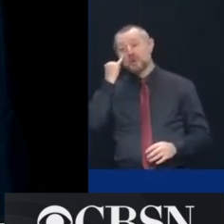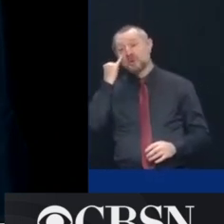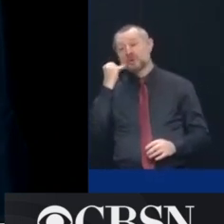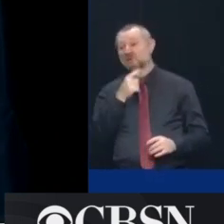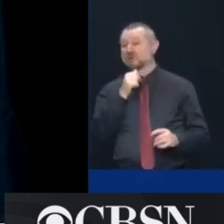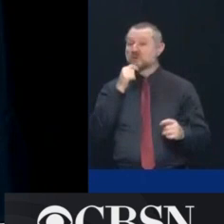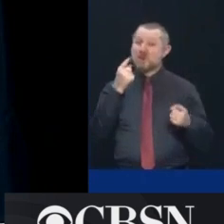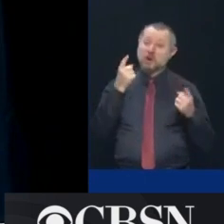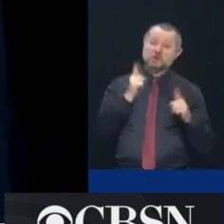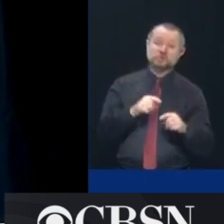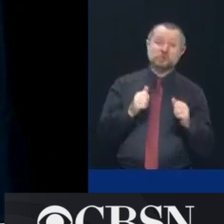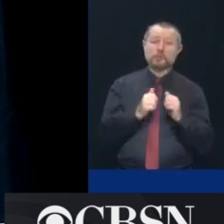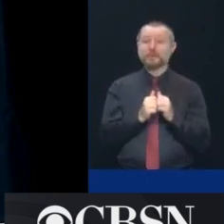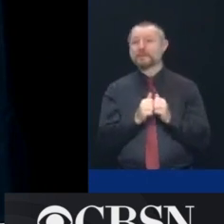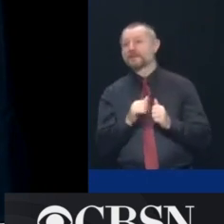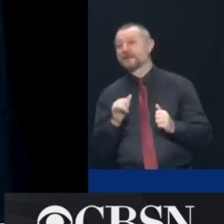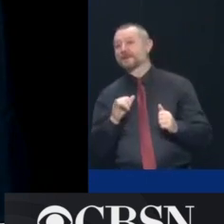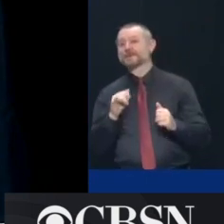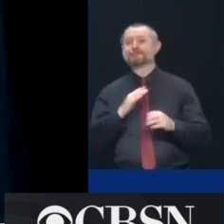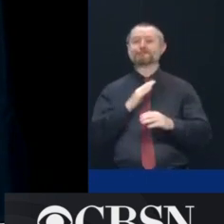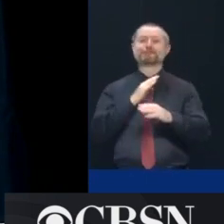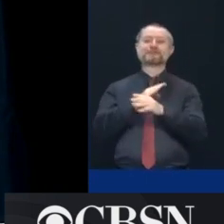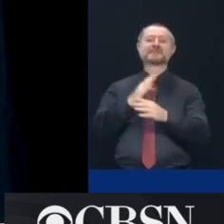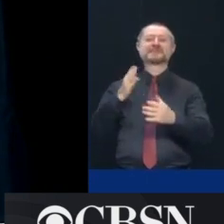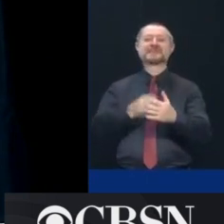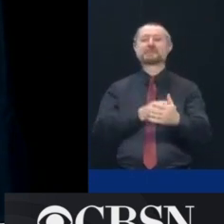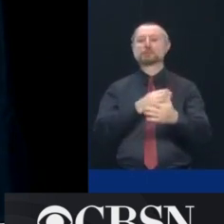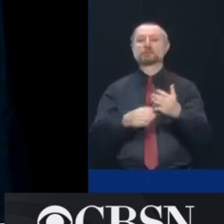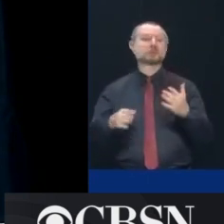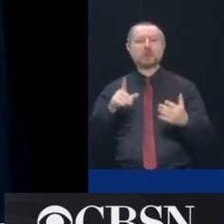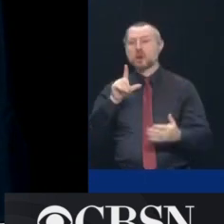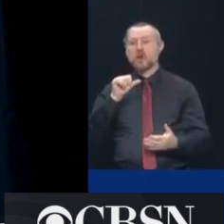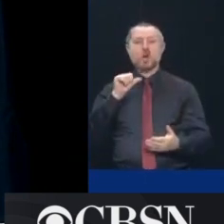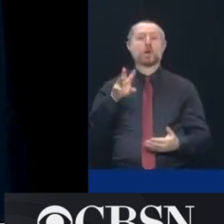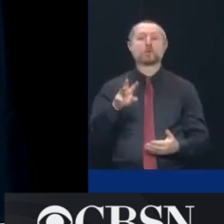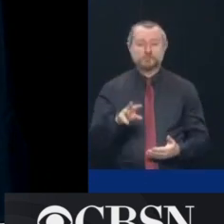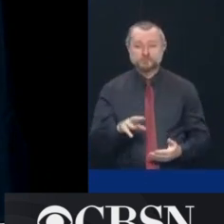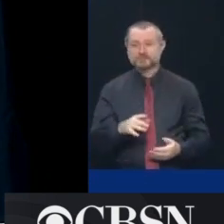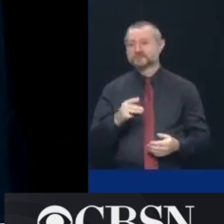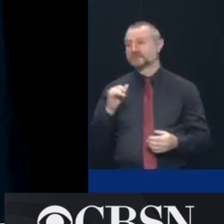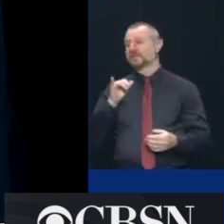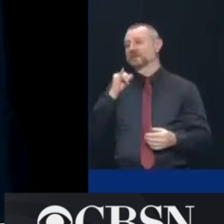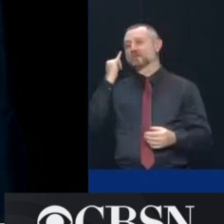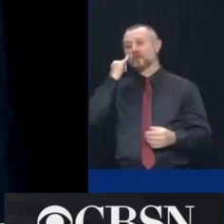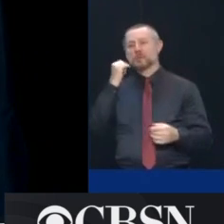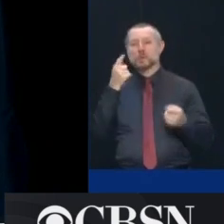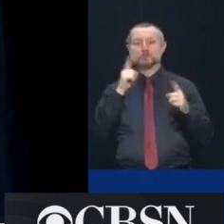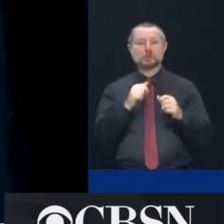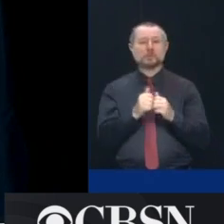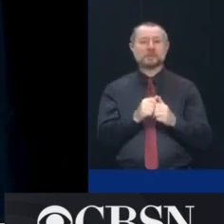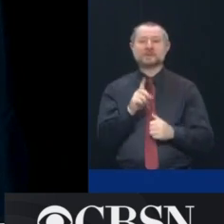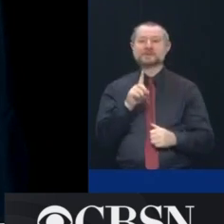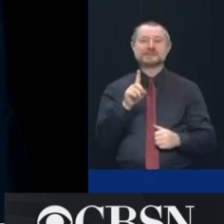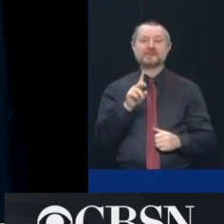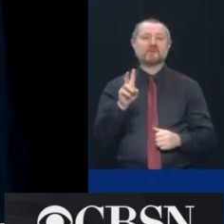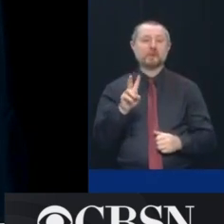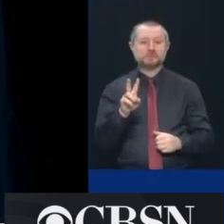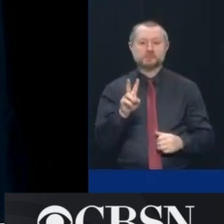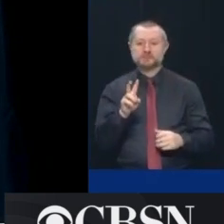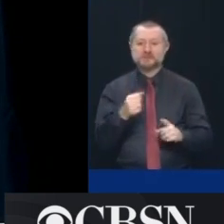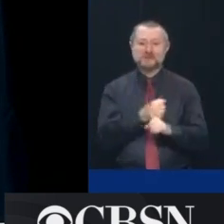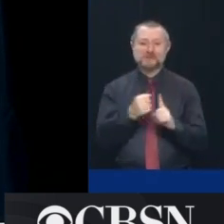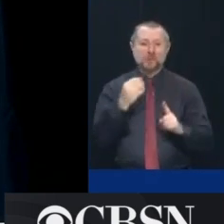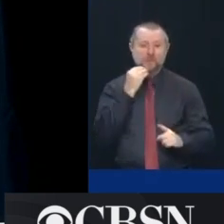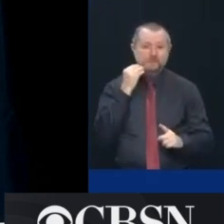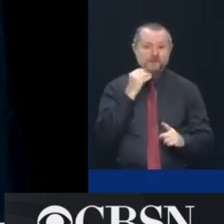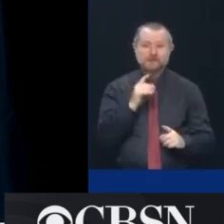with anti-discrimination laws? What if they don't agree with domestic violence laws and